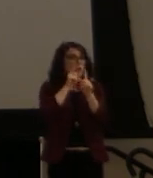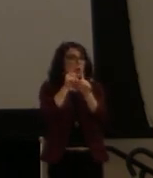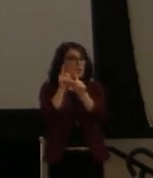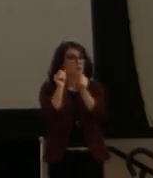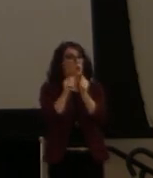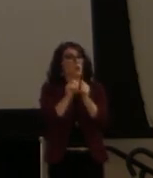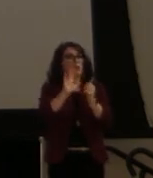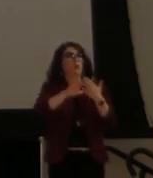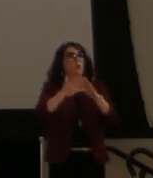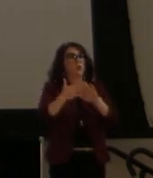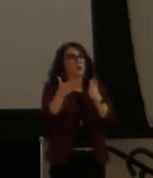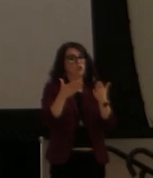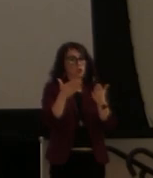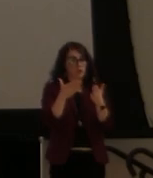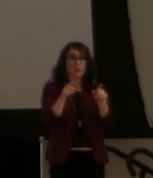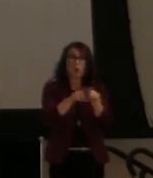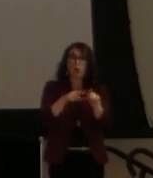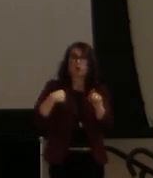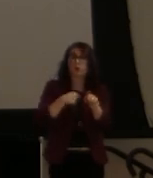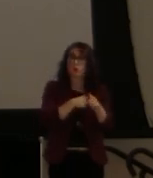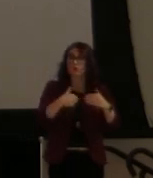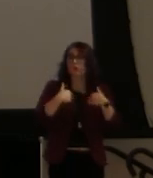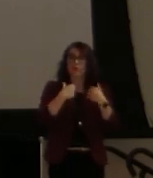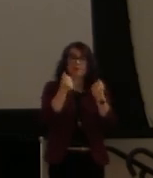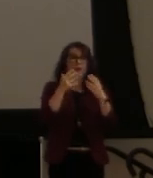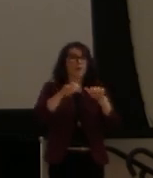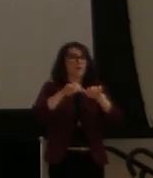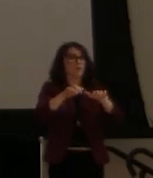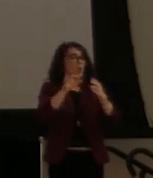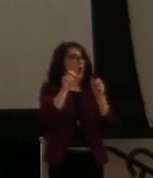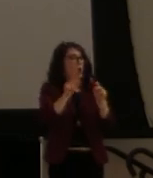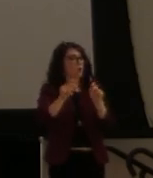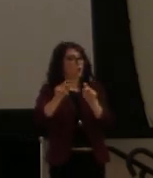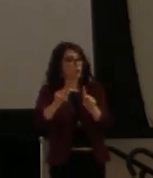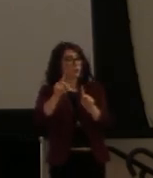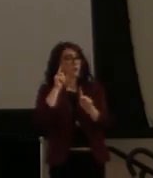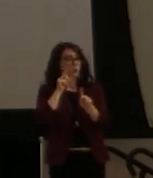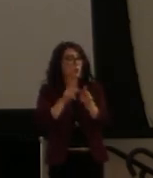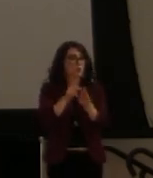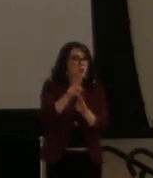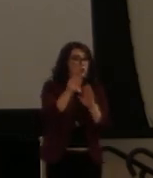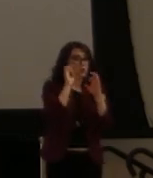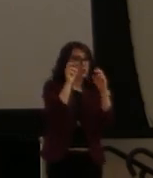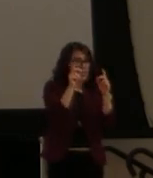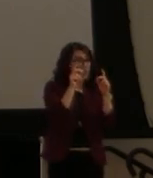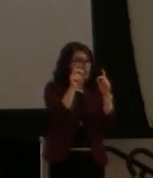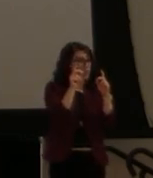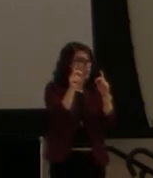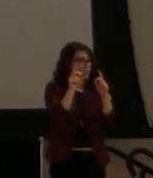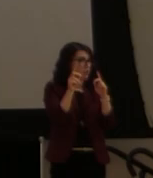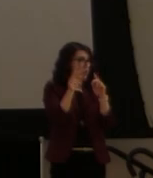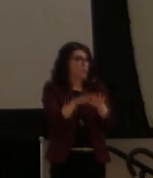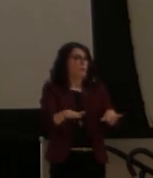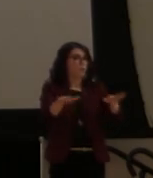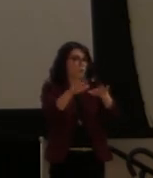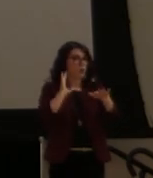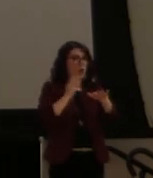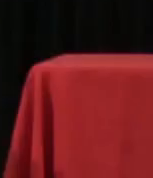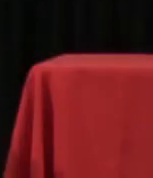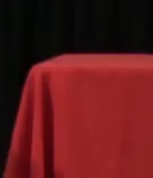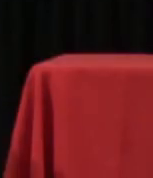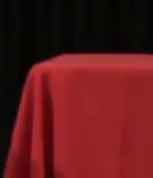service. We've also had many opportunities for interprofessional education among all our students so that they will